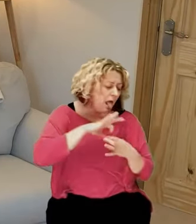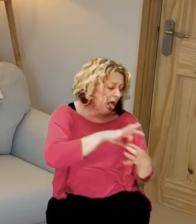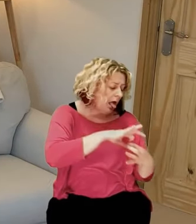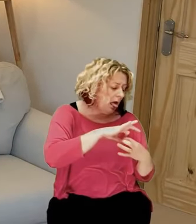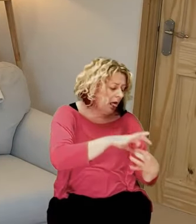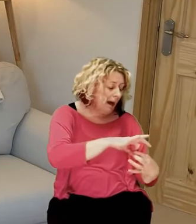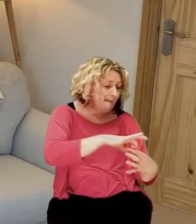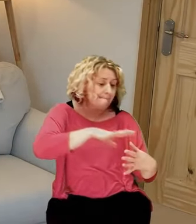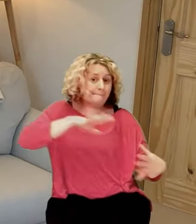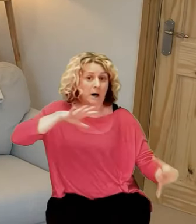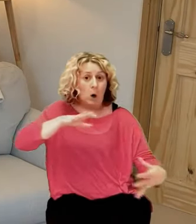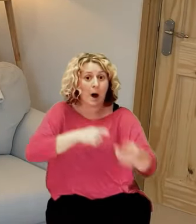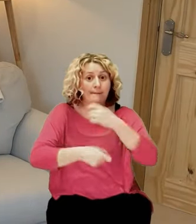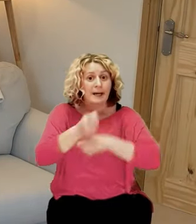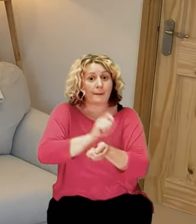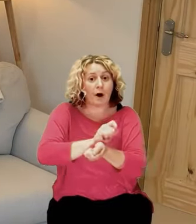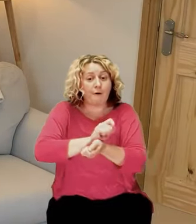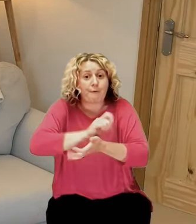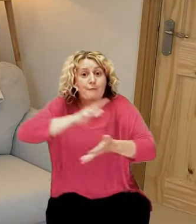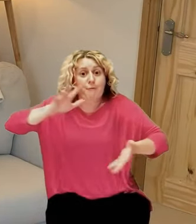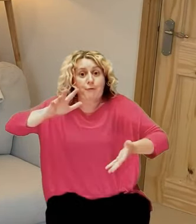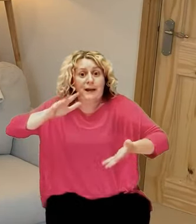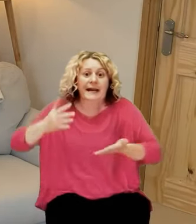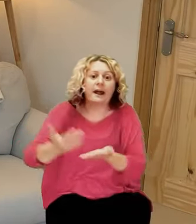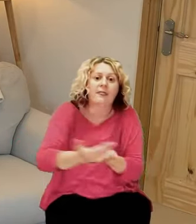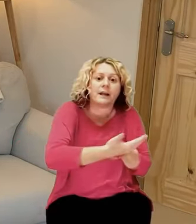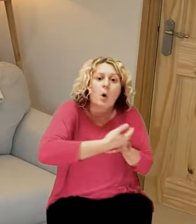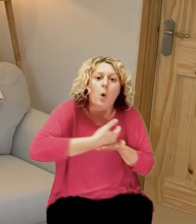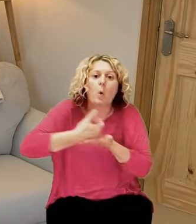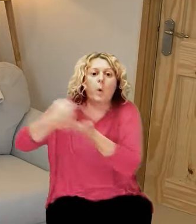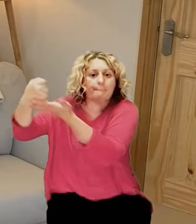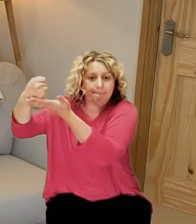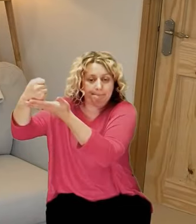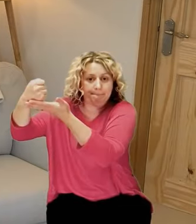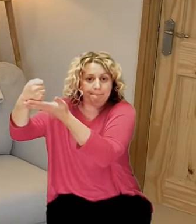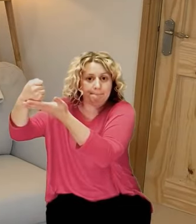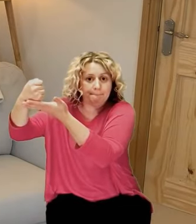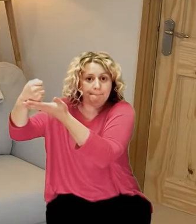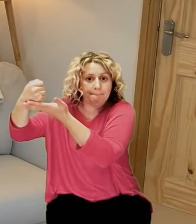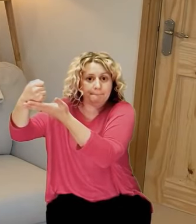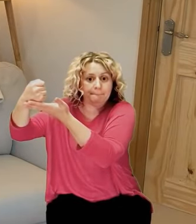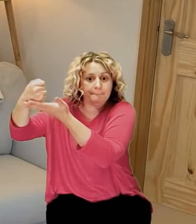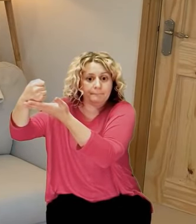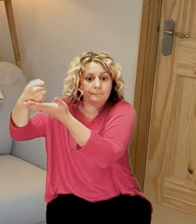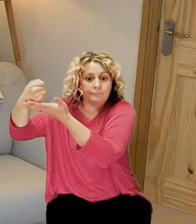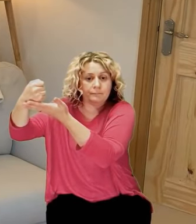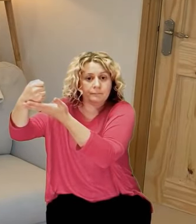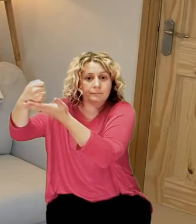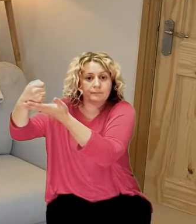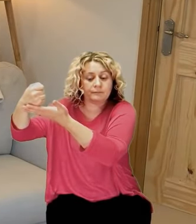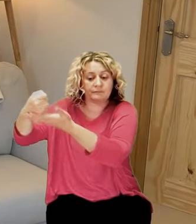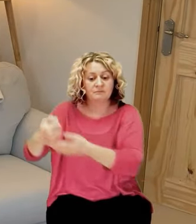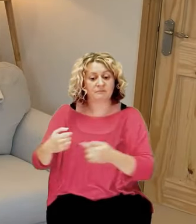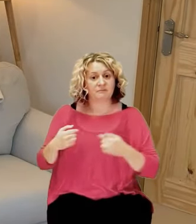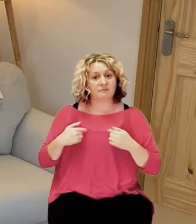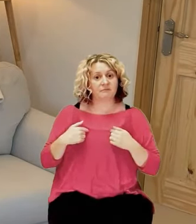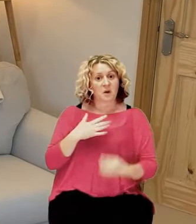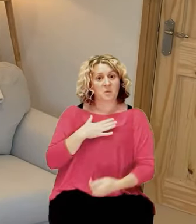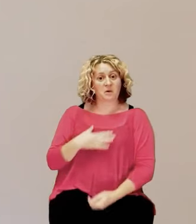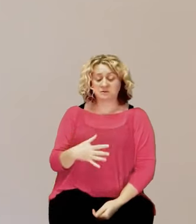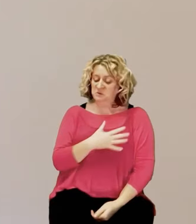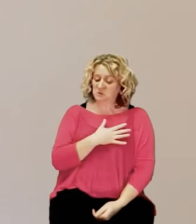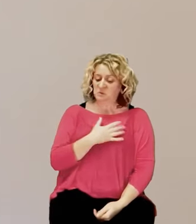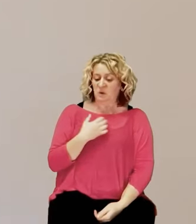going? I'm going to be a guy who is totally free from sin. It'll never, ever trouble me when Jesus returns. What a hope is